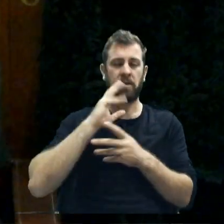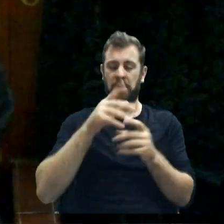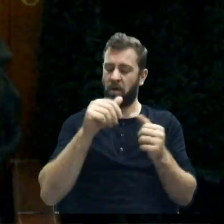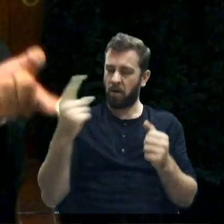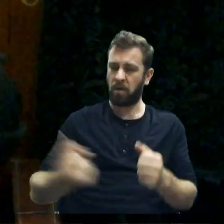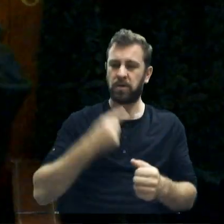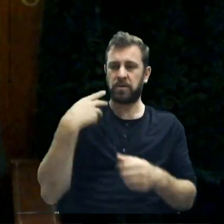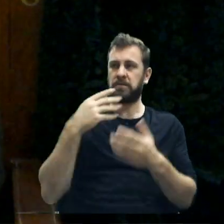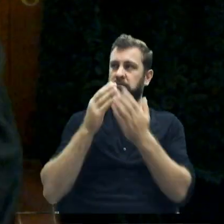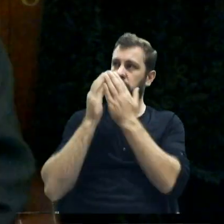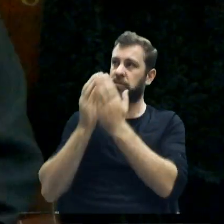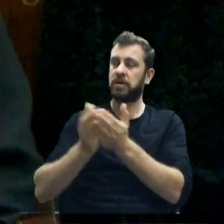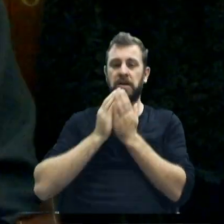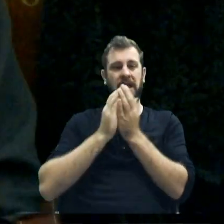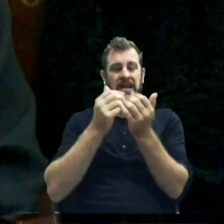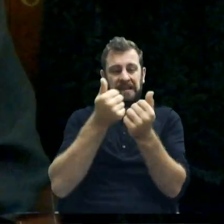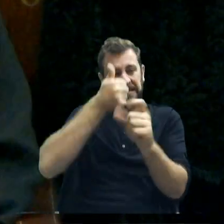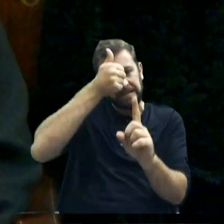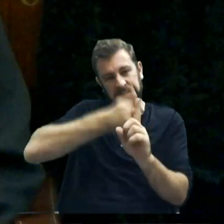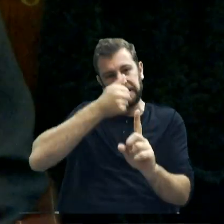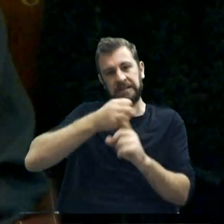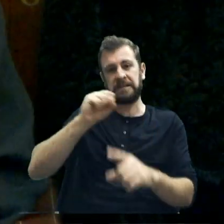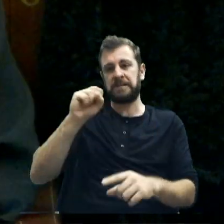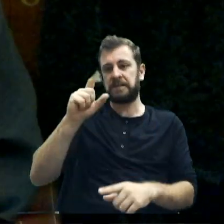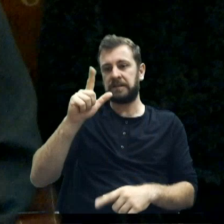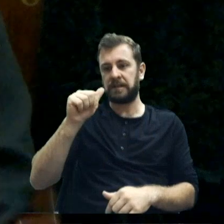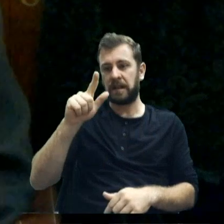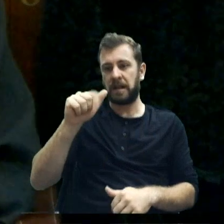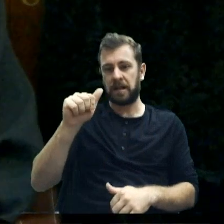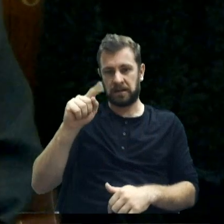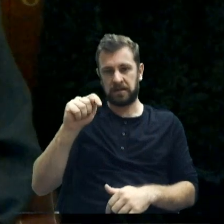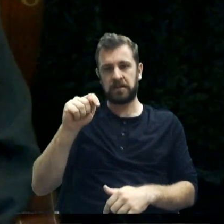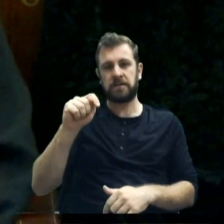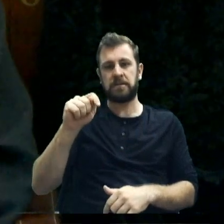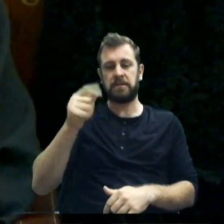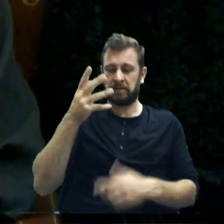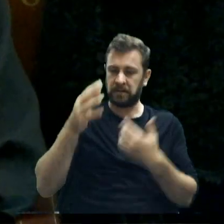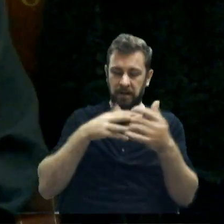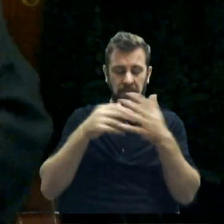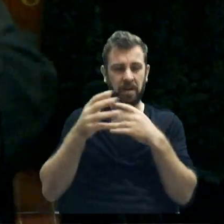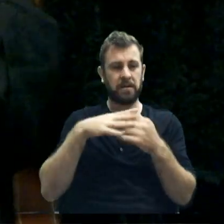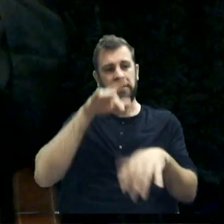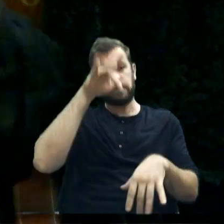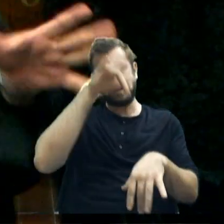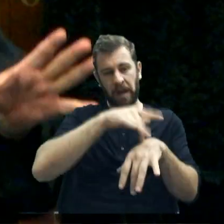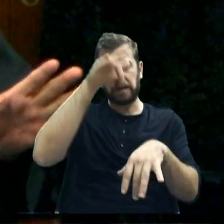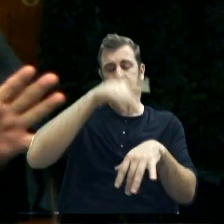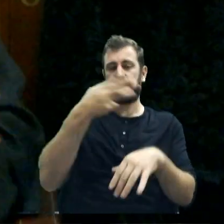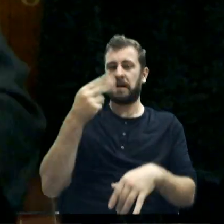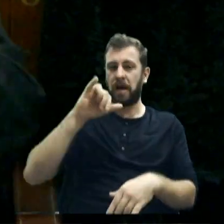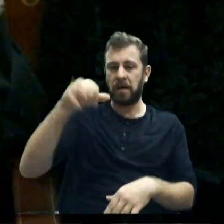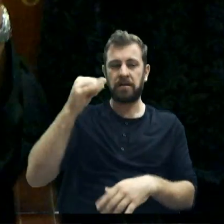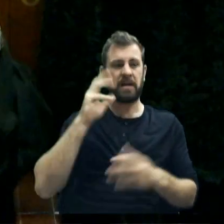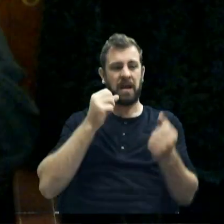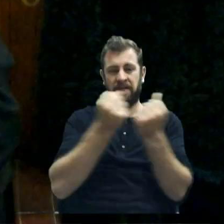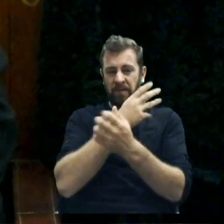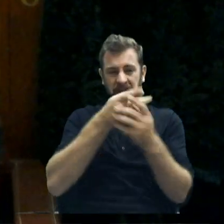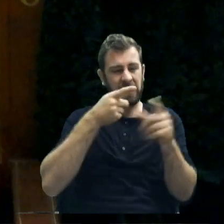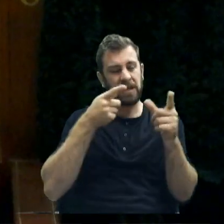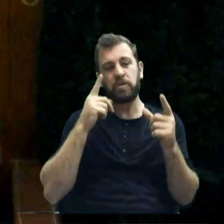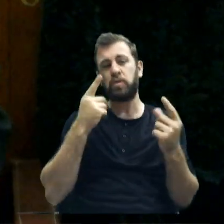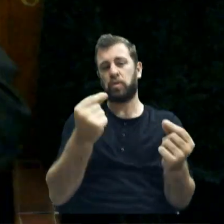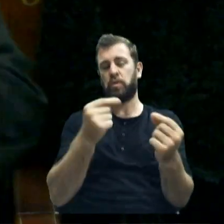dua, every salat on awwal waqt, ba jama'at, right in front of the Kaaba, touch the Kaaba, all this type of thing, everything,